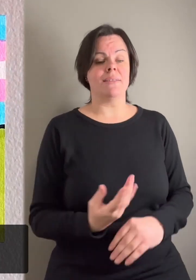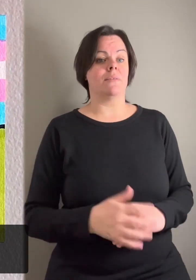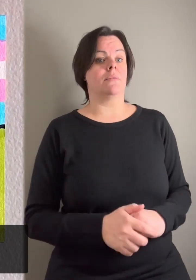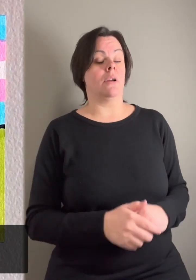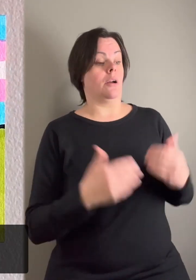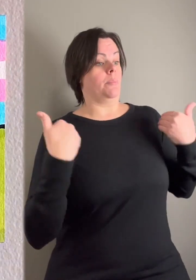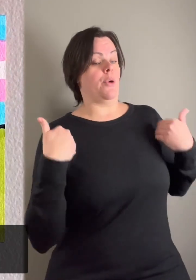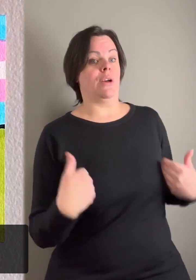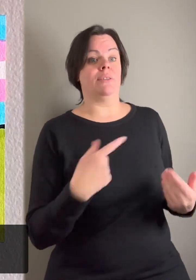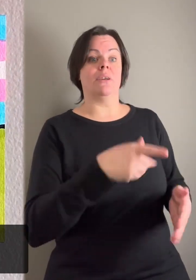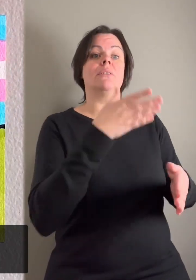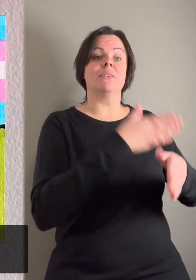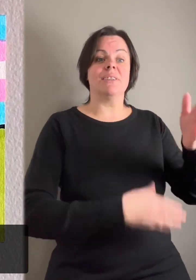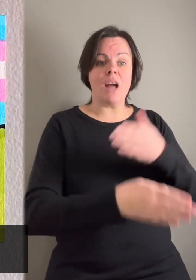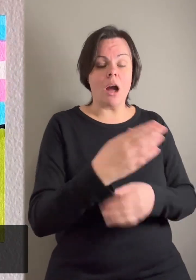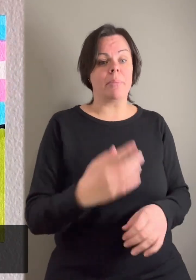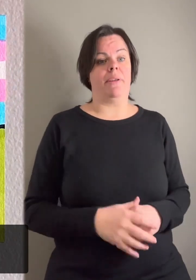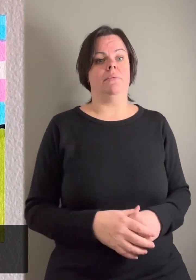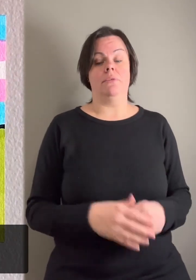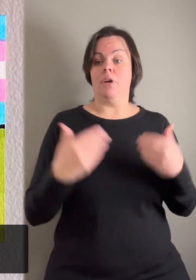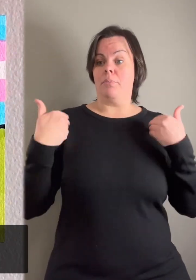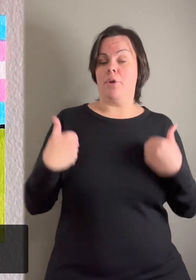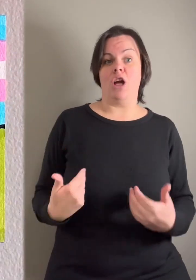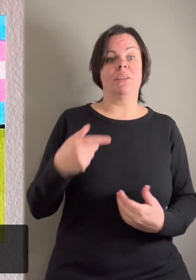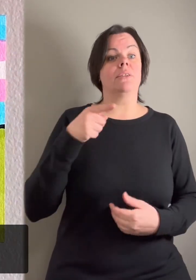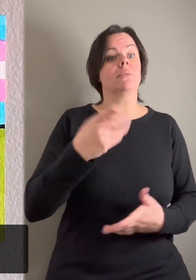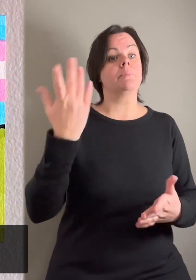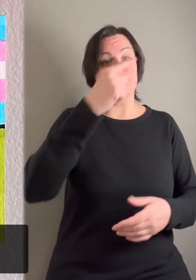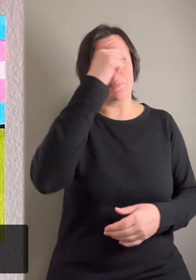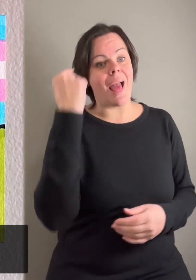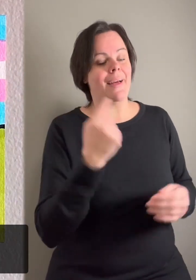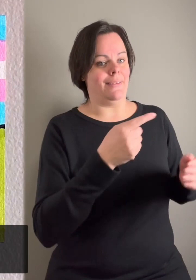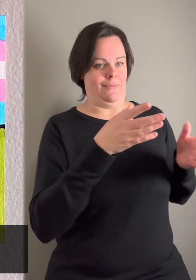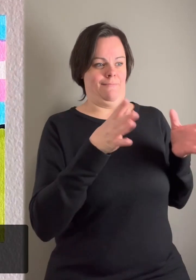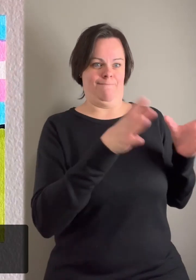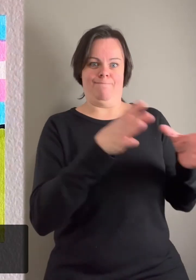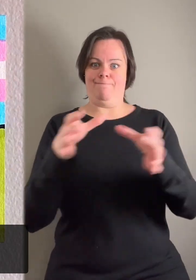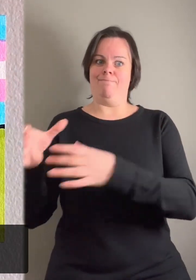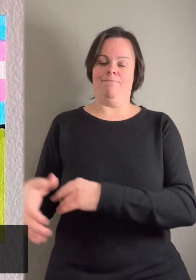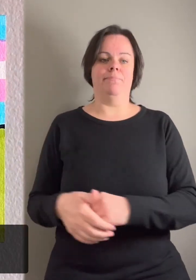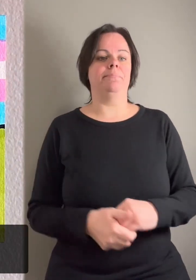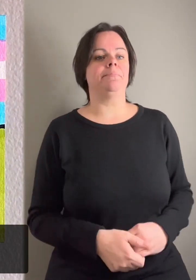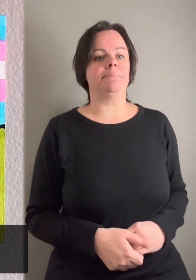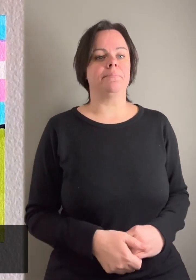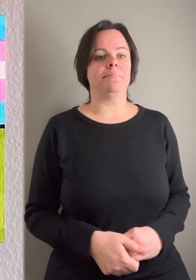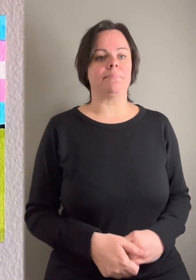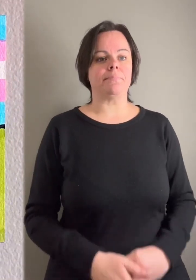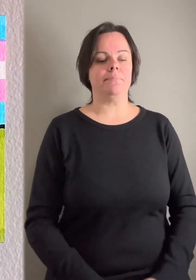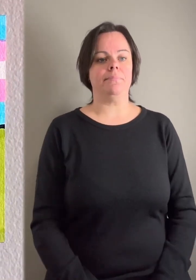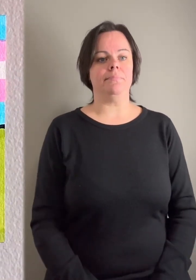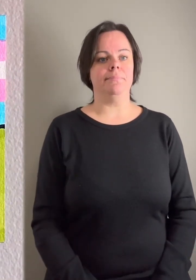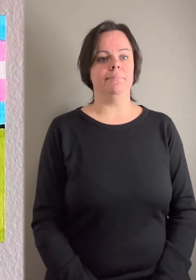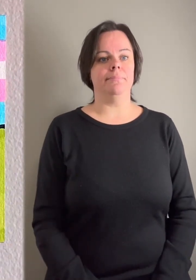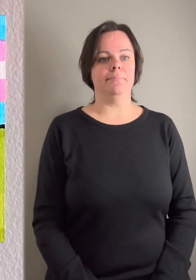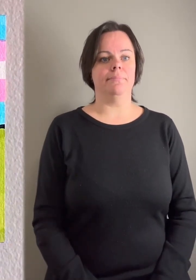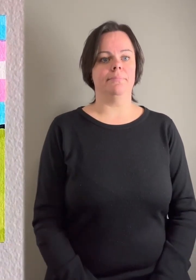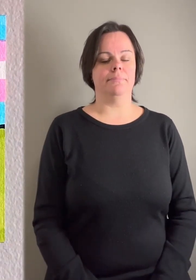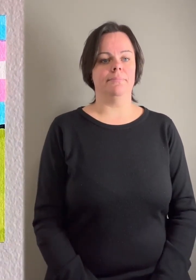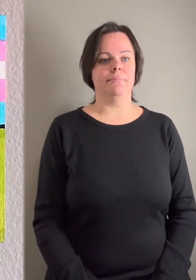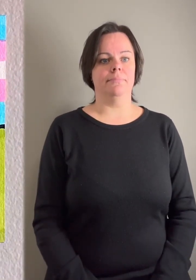trans bodies, disabled bodies, and black bodies.